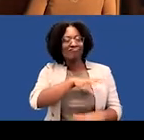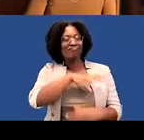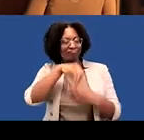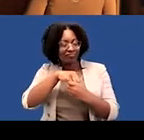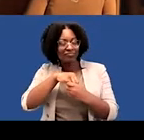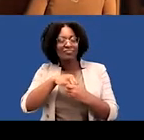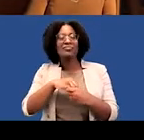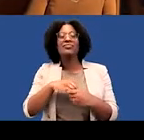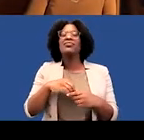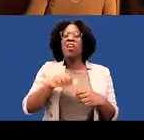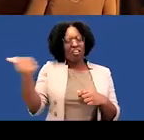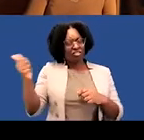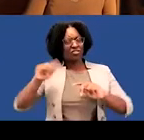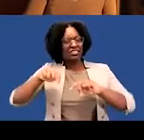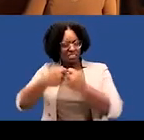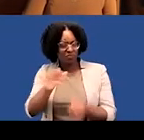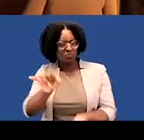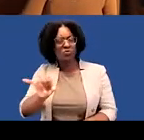without everyone who sat for this work.